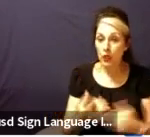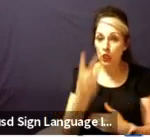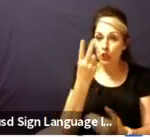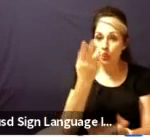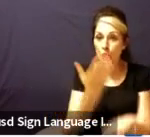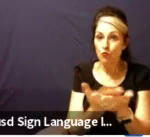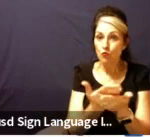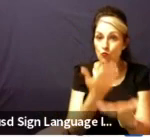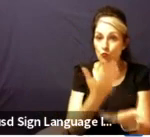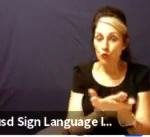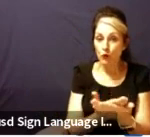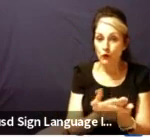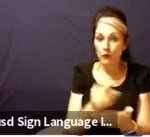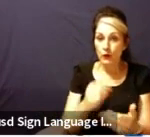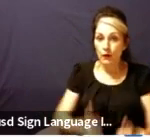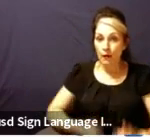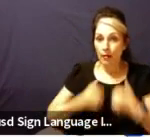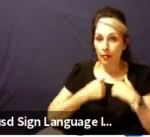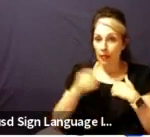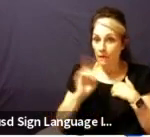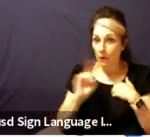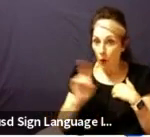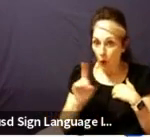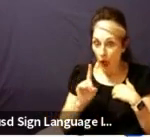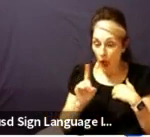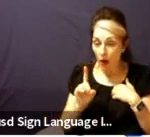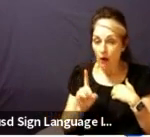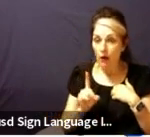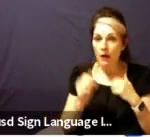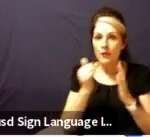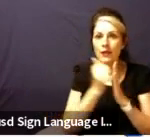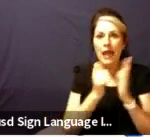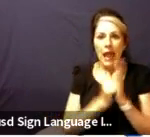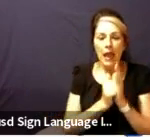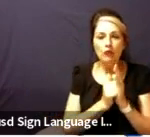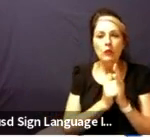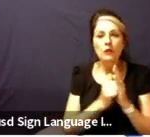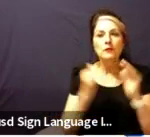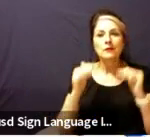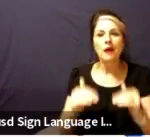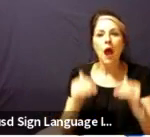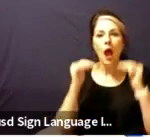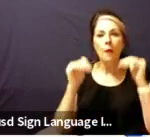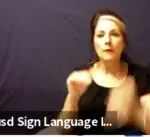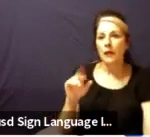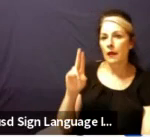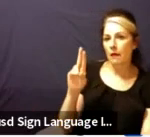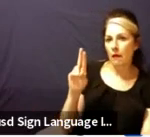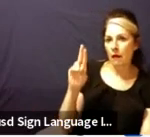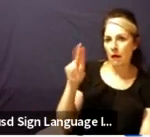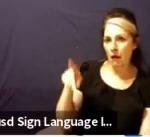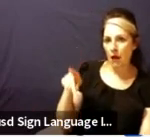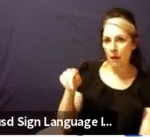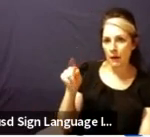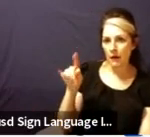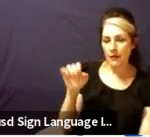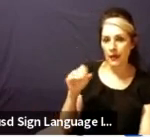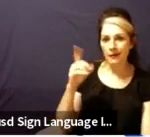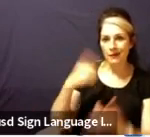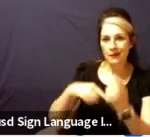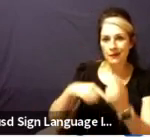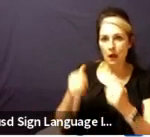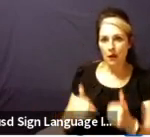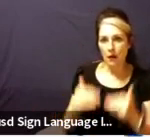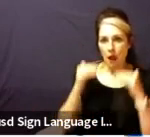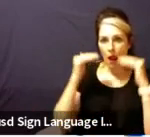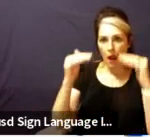of residency so that that address can get updated. So in this case, for me, I'm not going